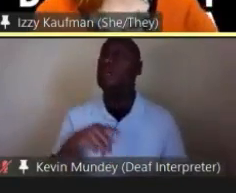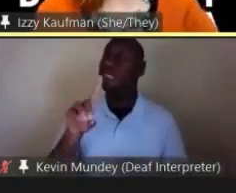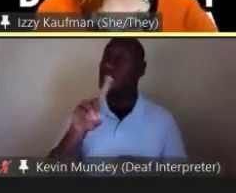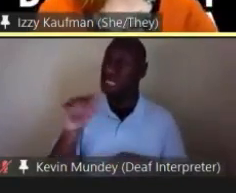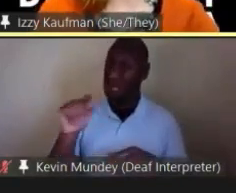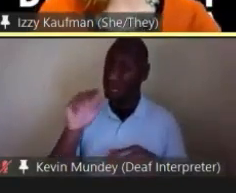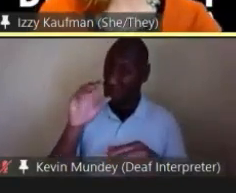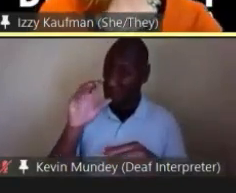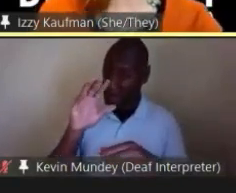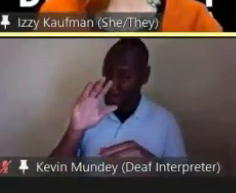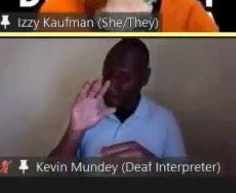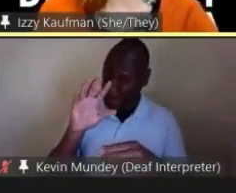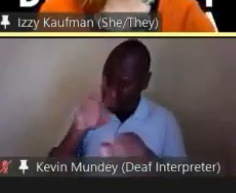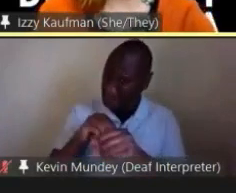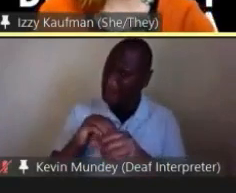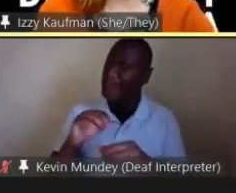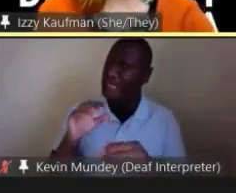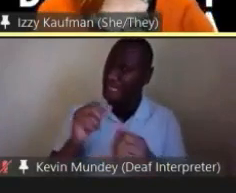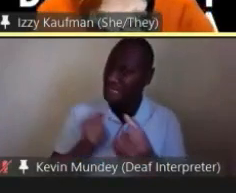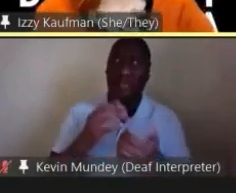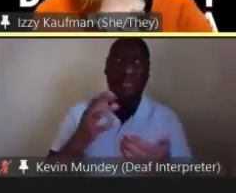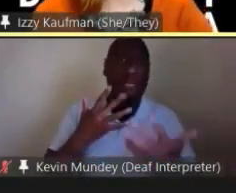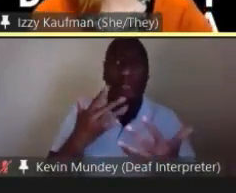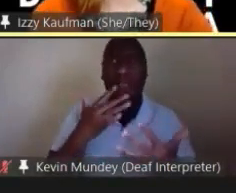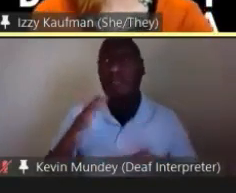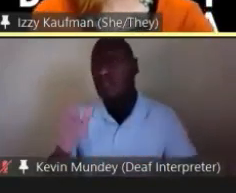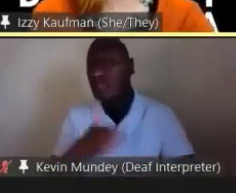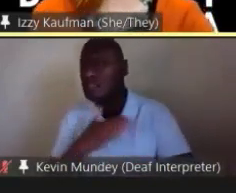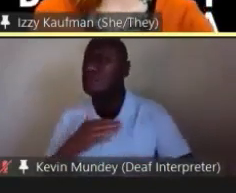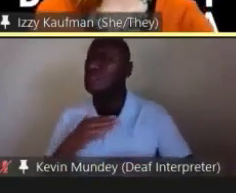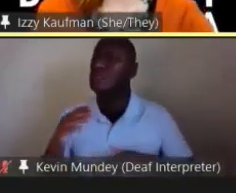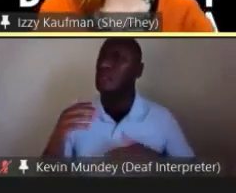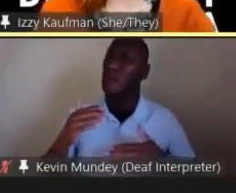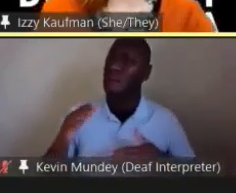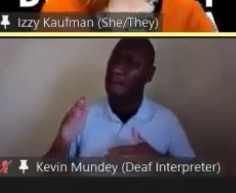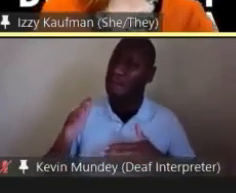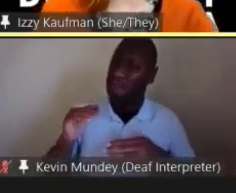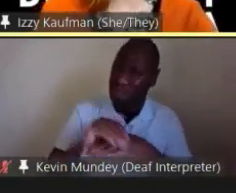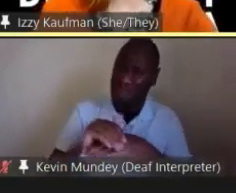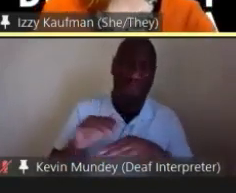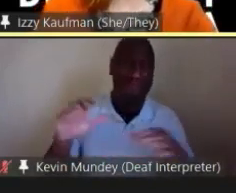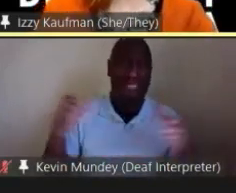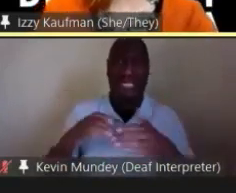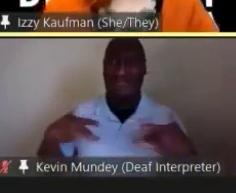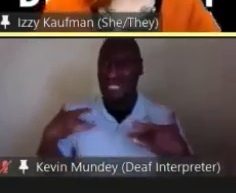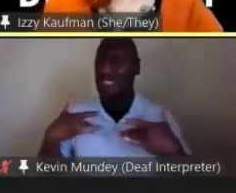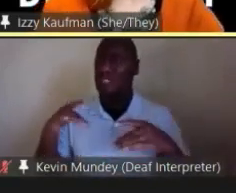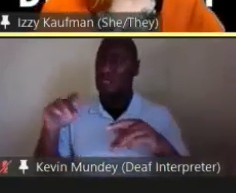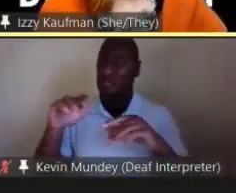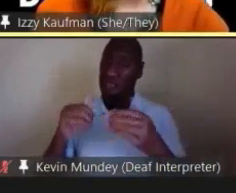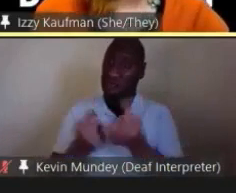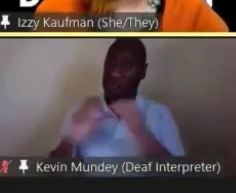art, concerts, poetry nights, focus groups, workshops on healthy relationships,